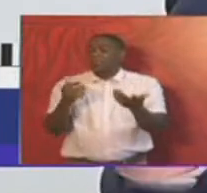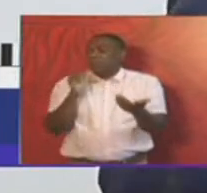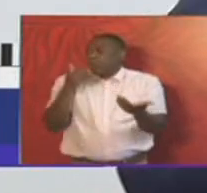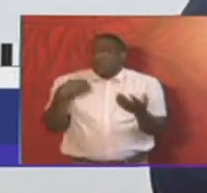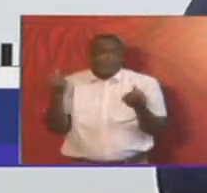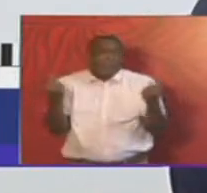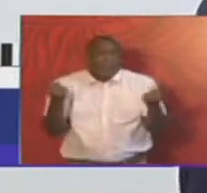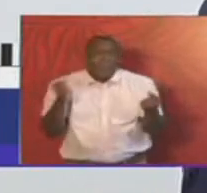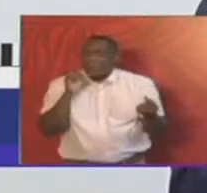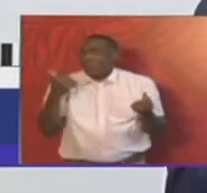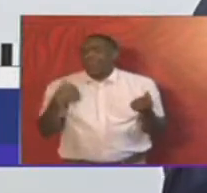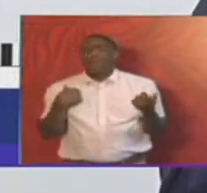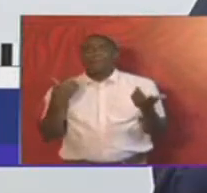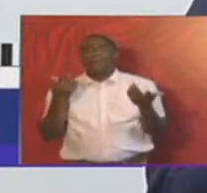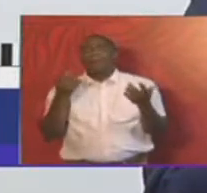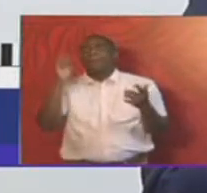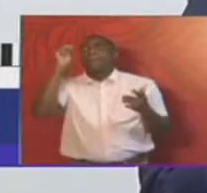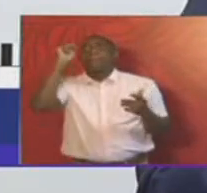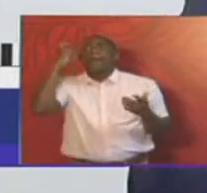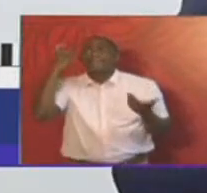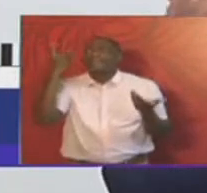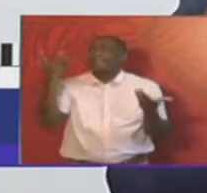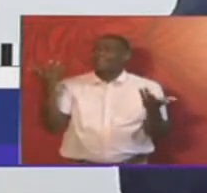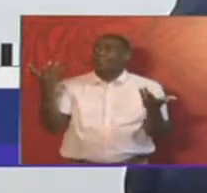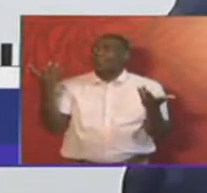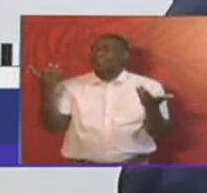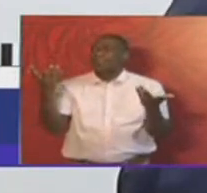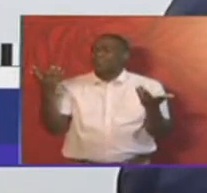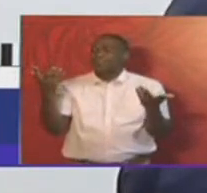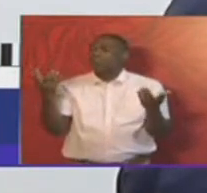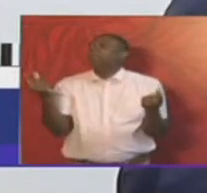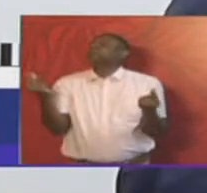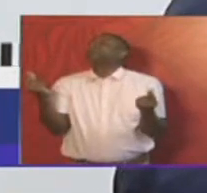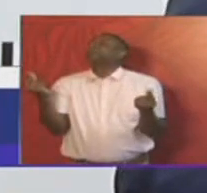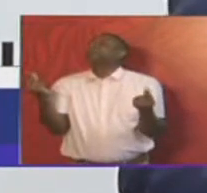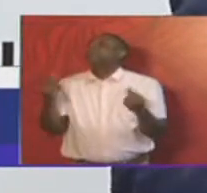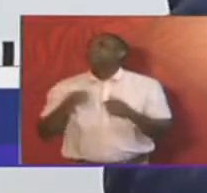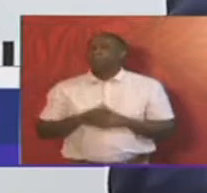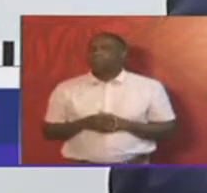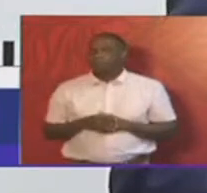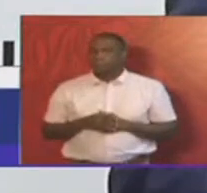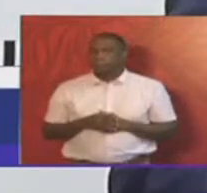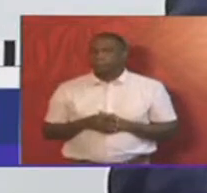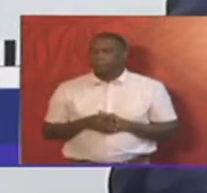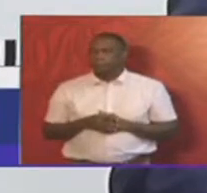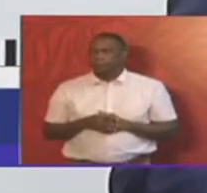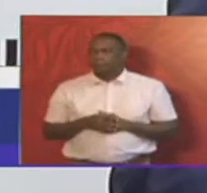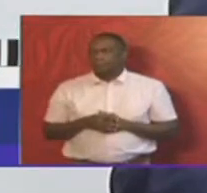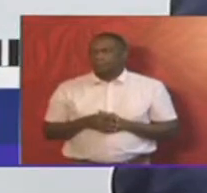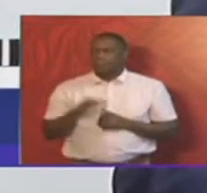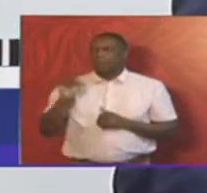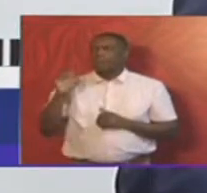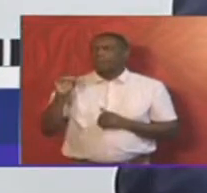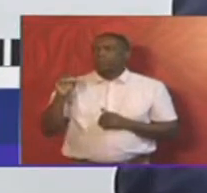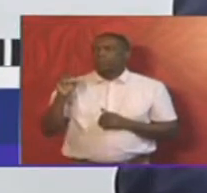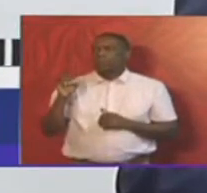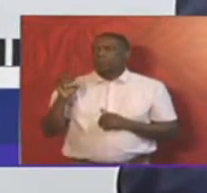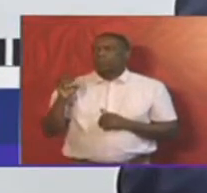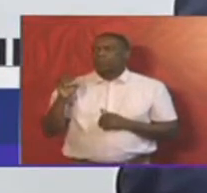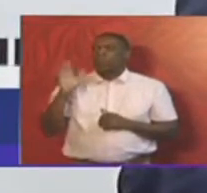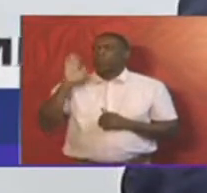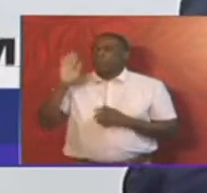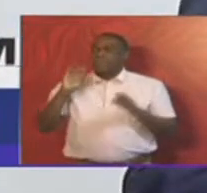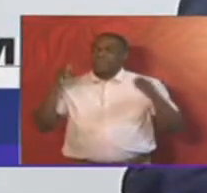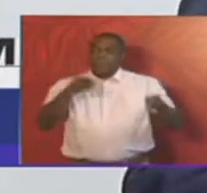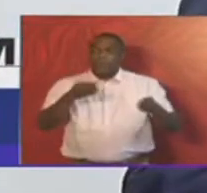or even go to a health center. So, we'll be prioritizing areas like in the North